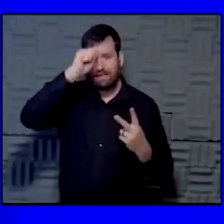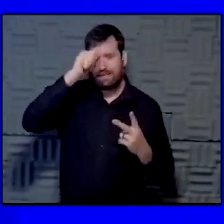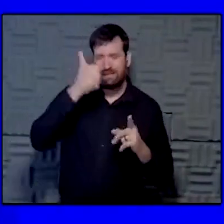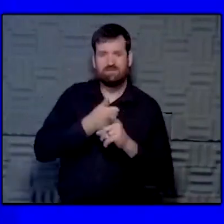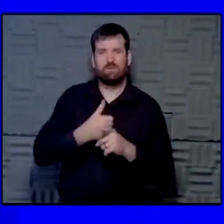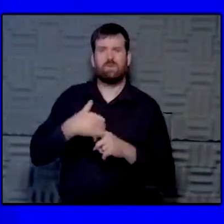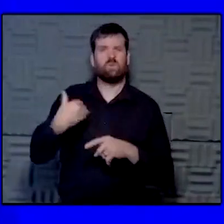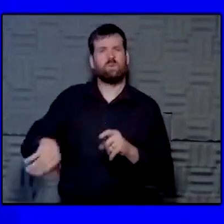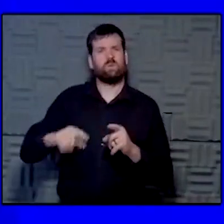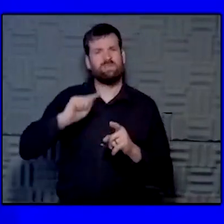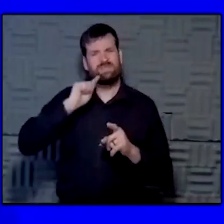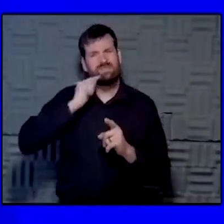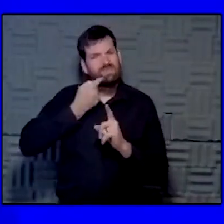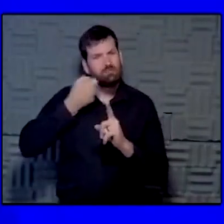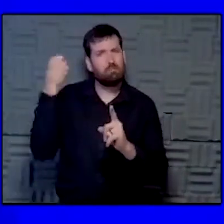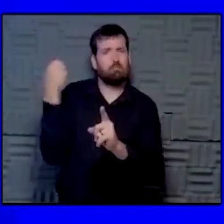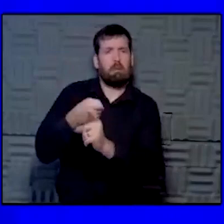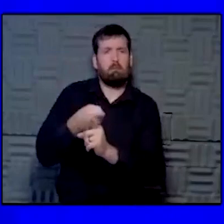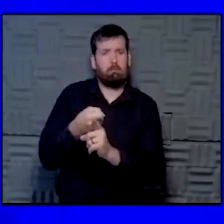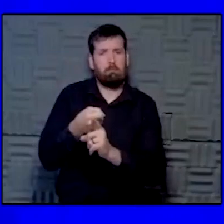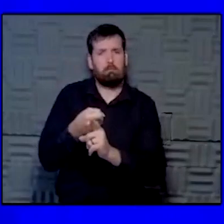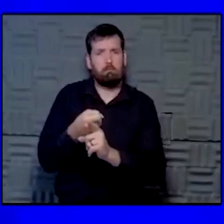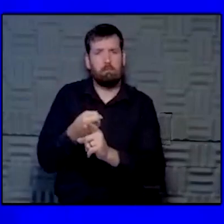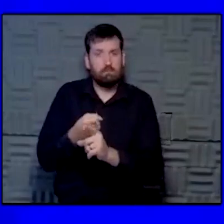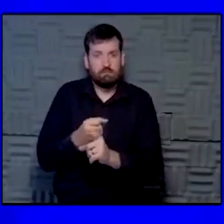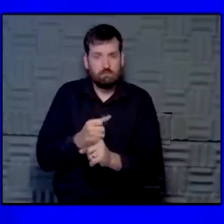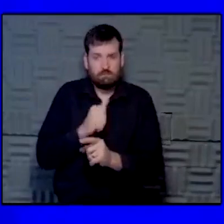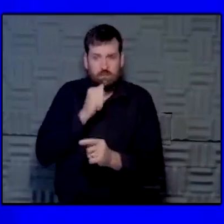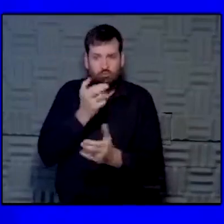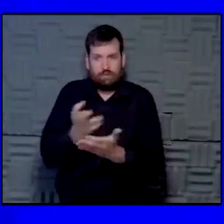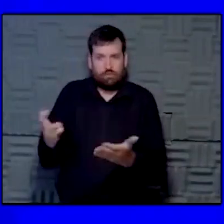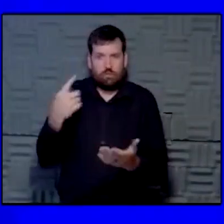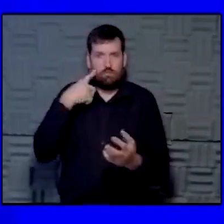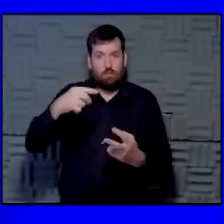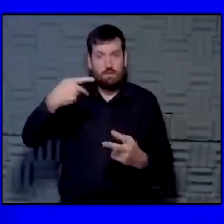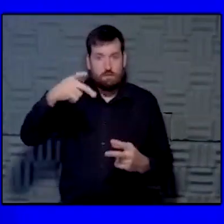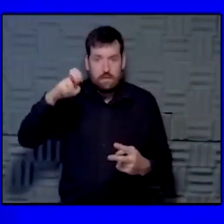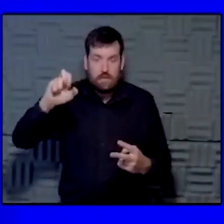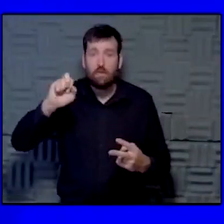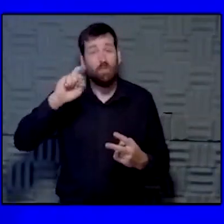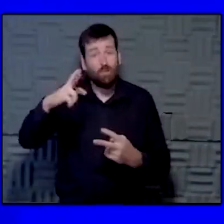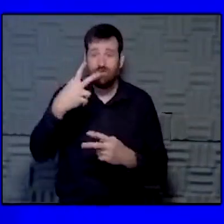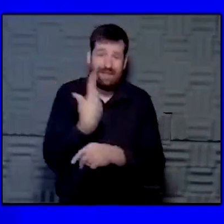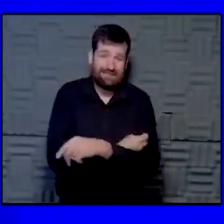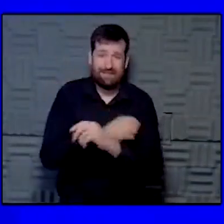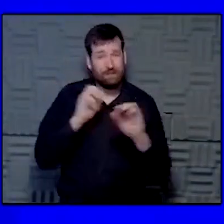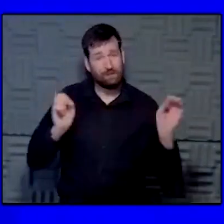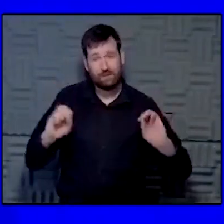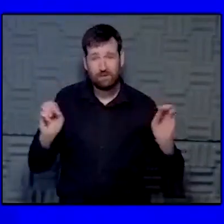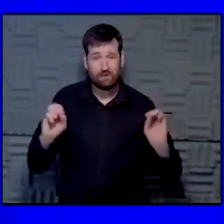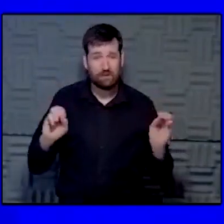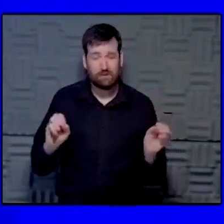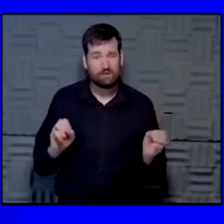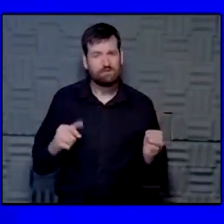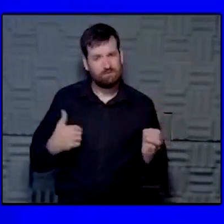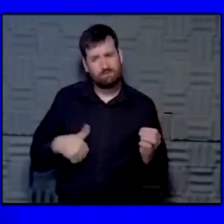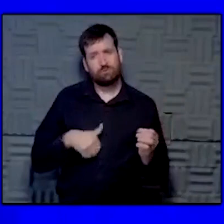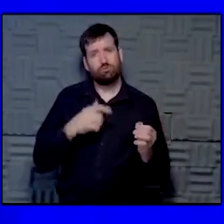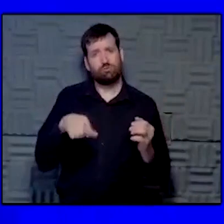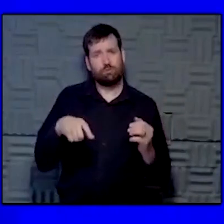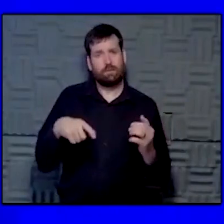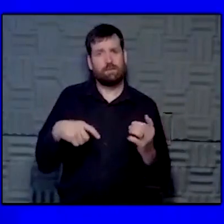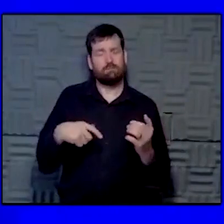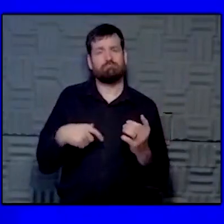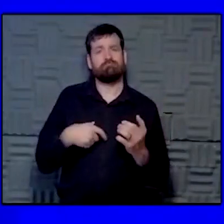heavy hit and don't have the resources, not even for vaccines, but for PPE, just as you said, we should be using